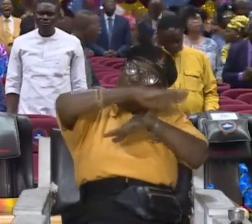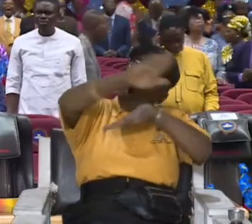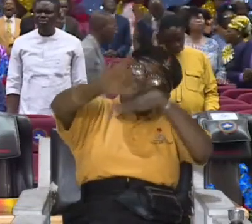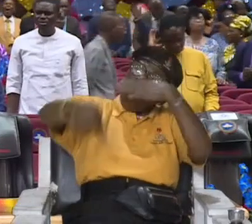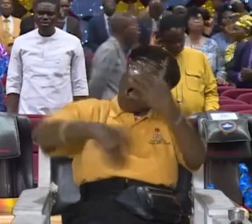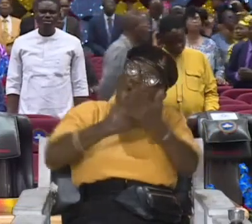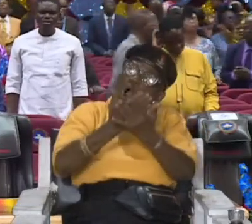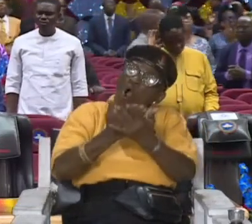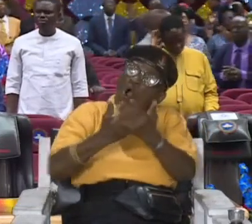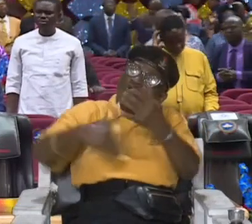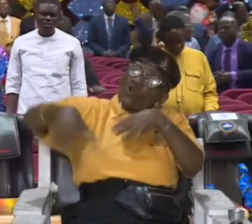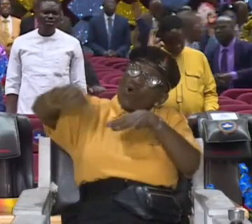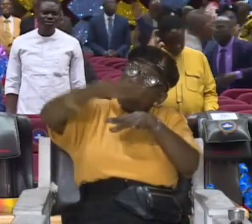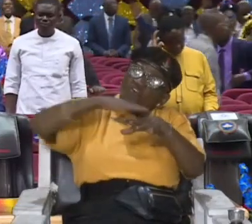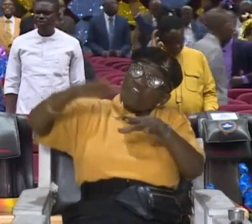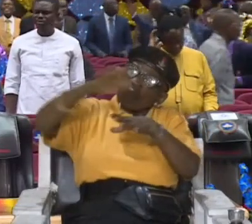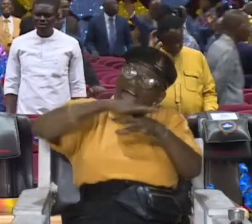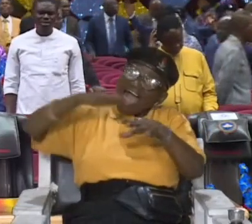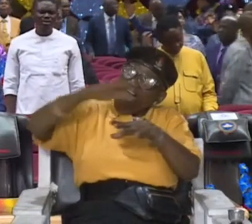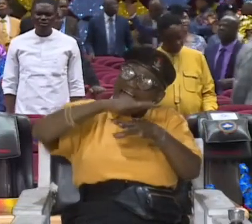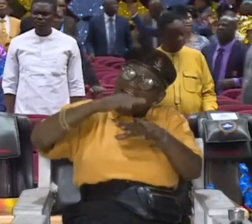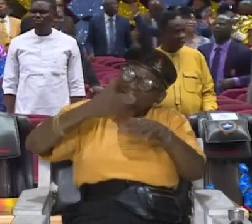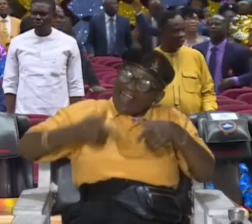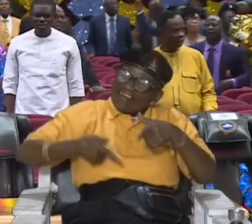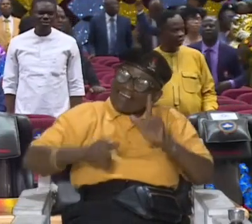The glory of your holy name. Let the fire fall.